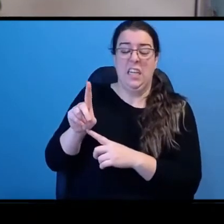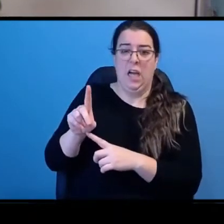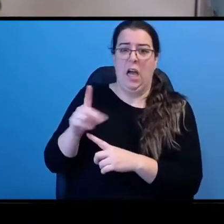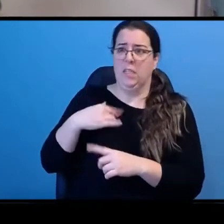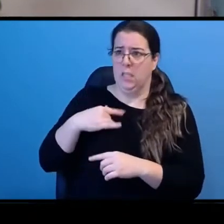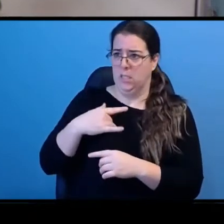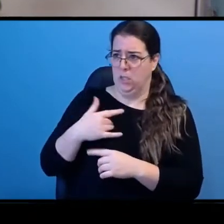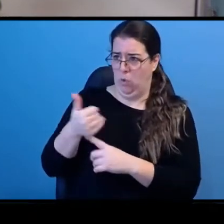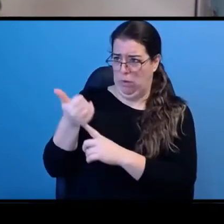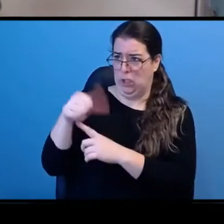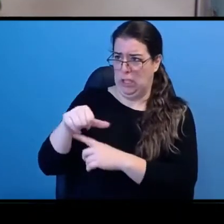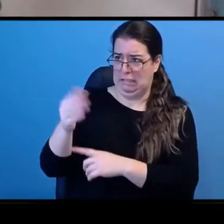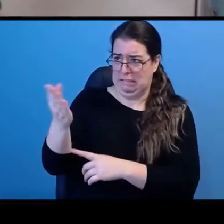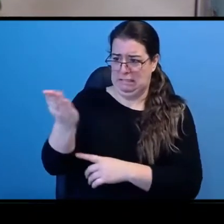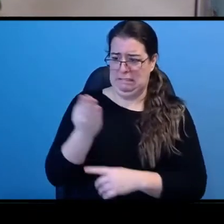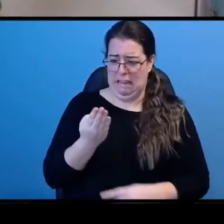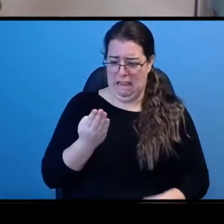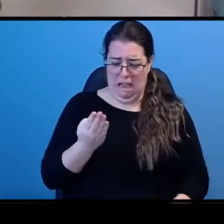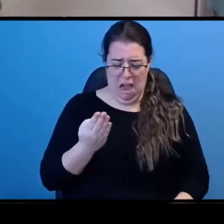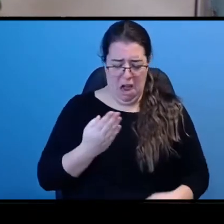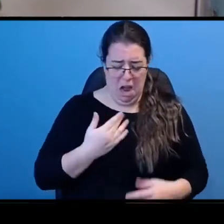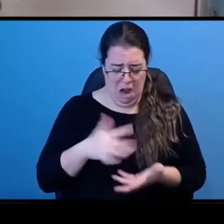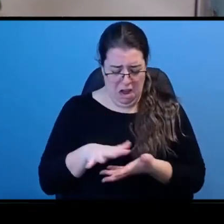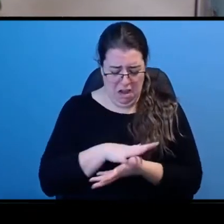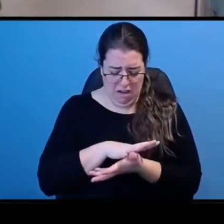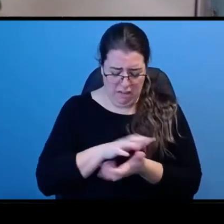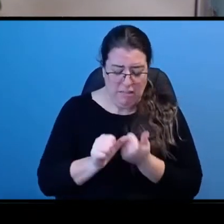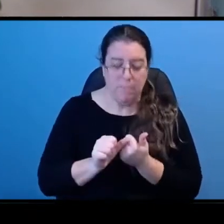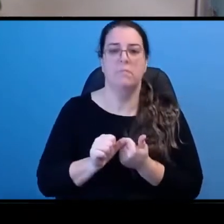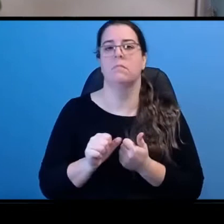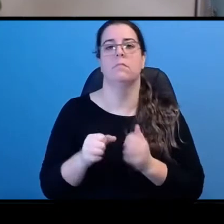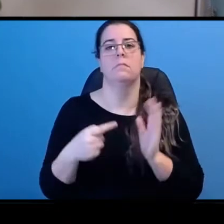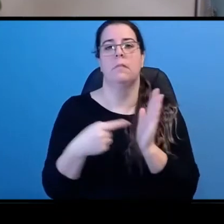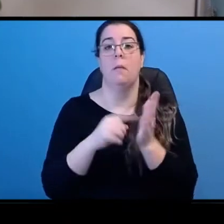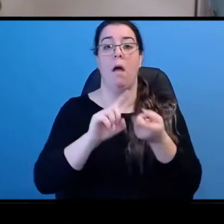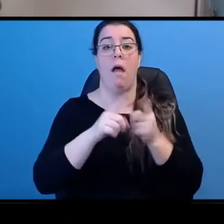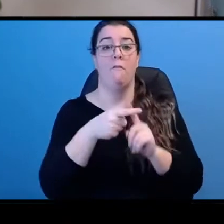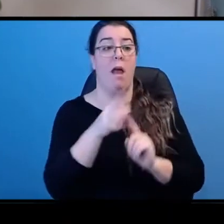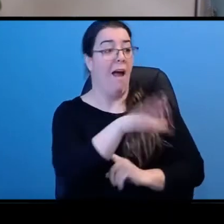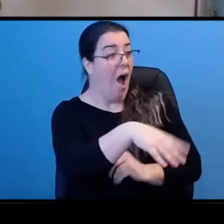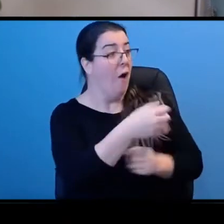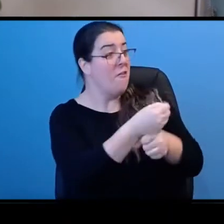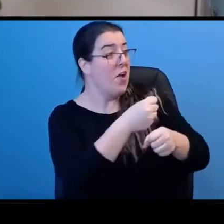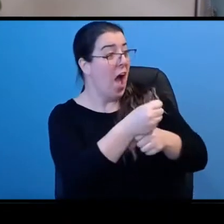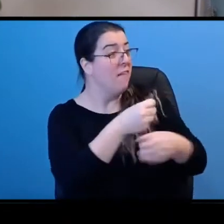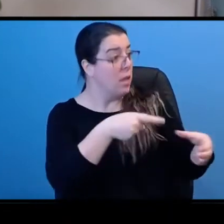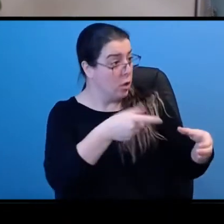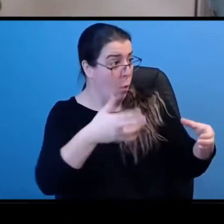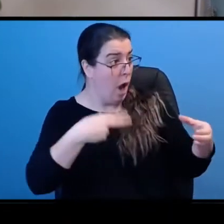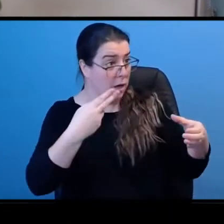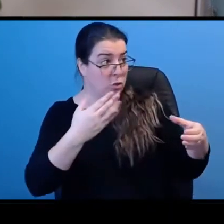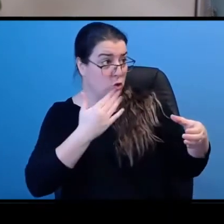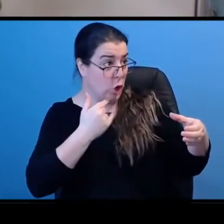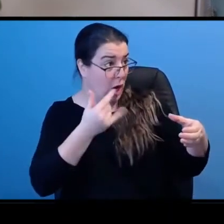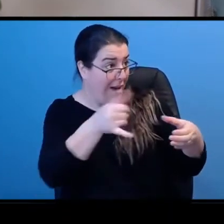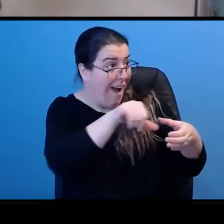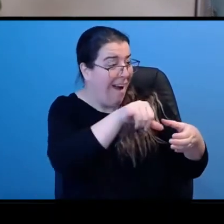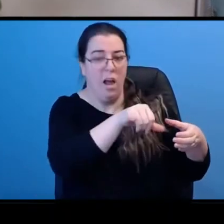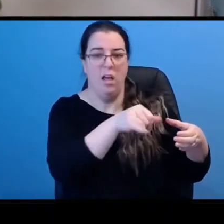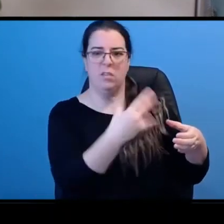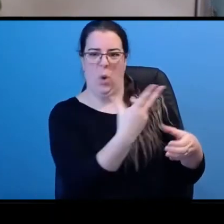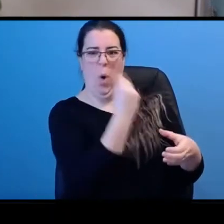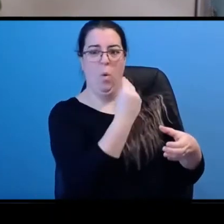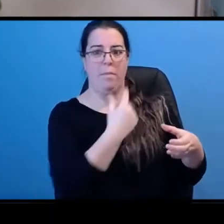in this coffee? And someone's like, no, I don't take sugar. I could be like so upset for a whole day that I'm like, how could I have forgotten that person doesn't like sugar